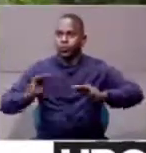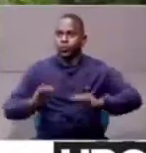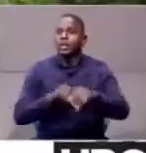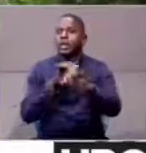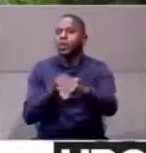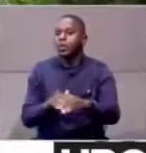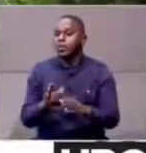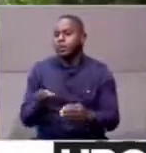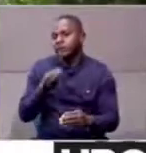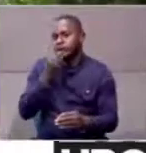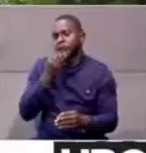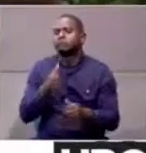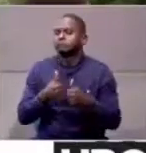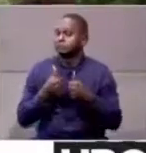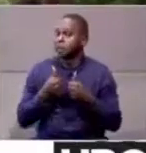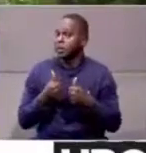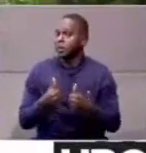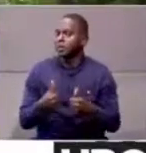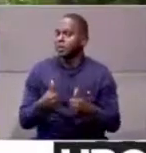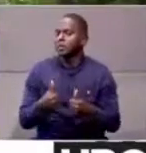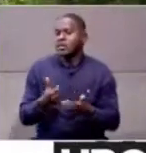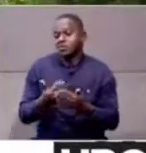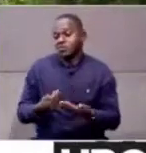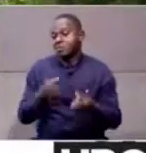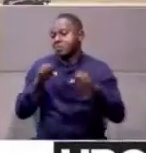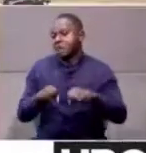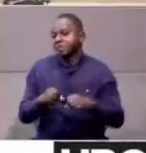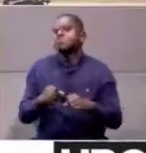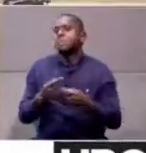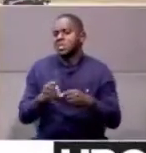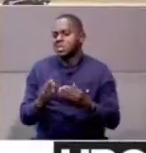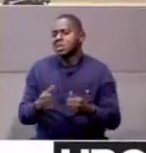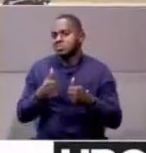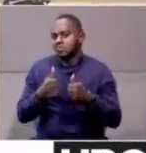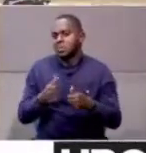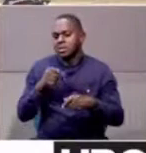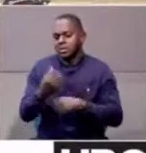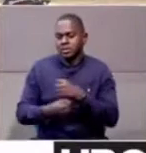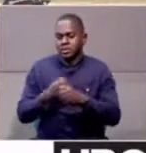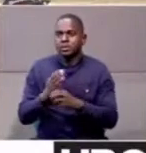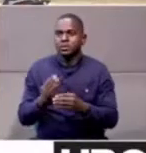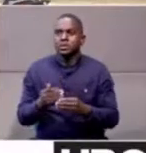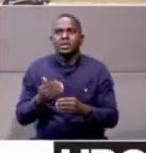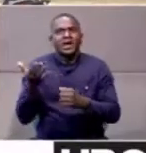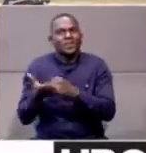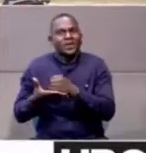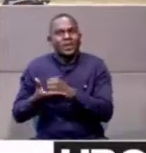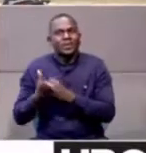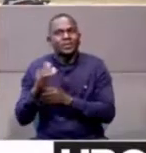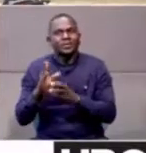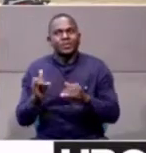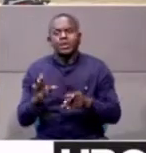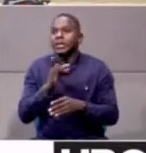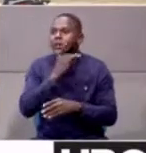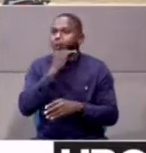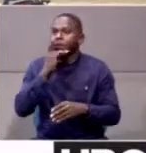food is now turning from the one which used to be bad to a good one. Because this year, they didn't harvest much due to the drought